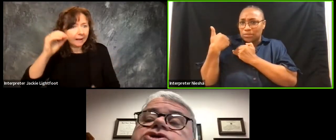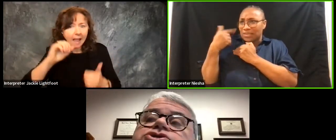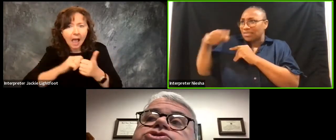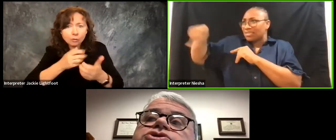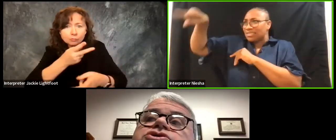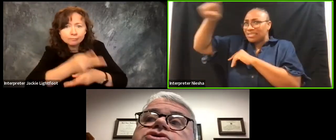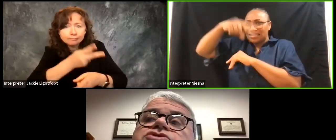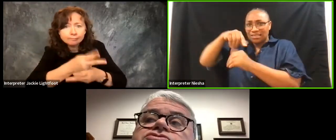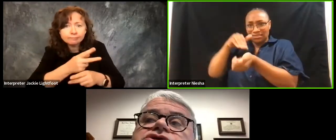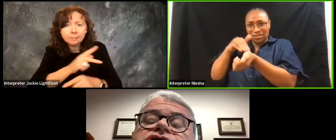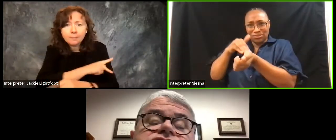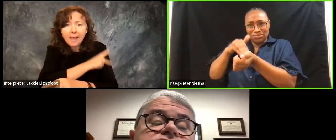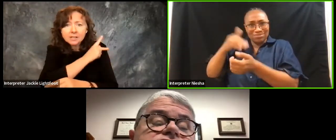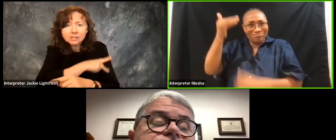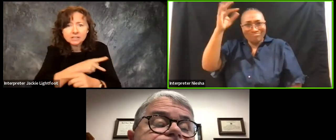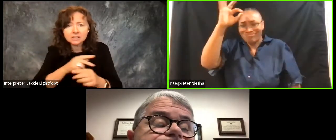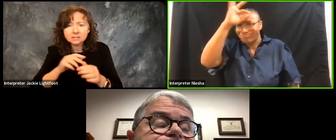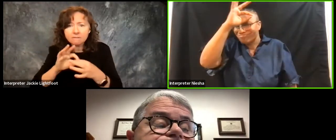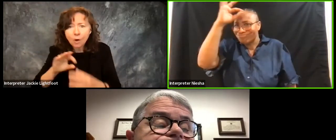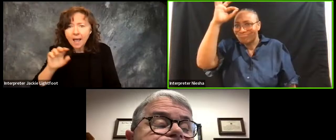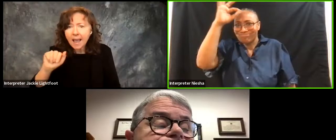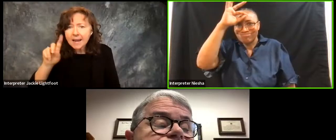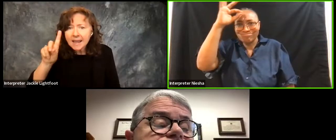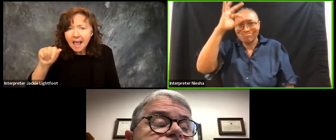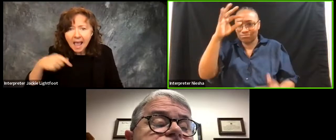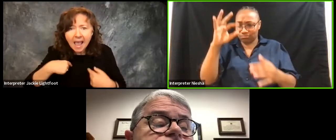to patients under the ADA.